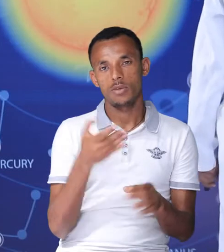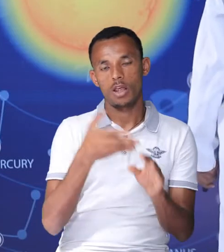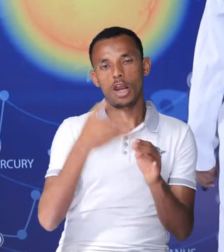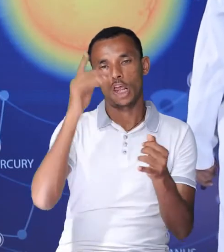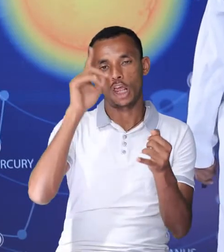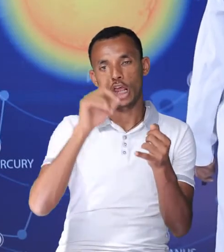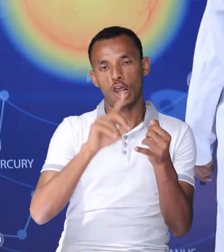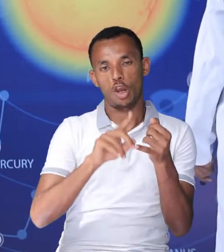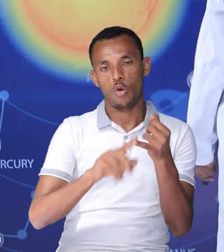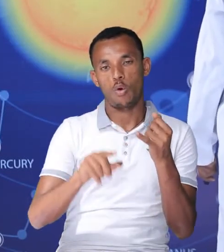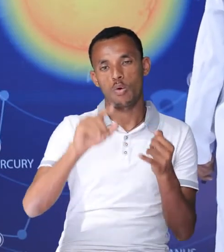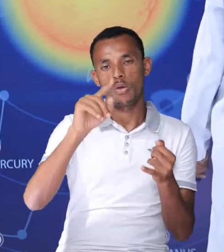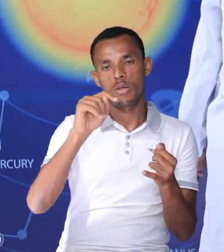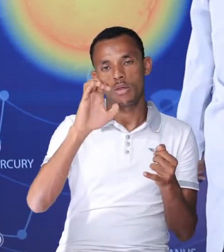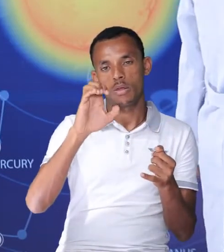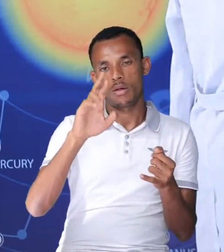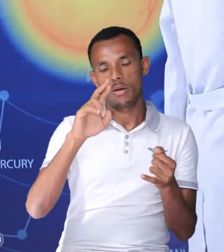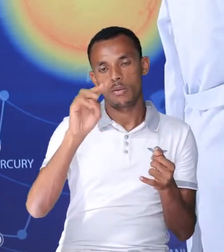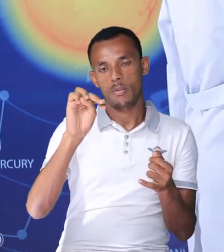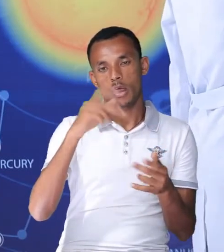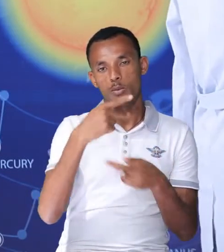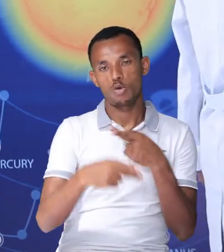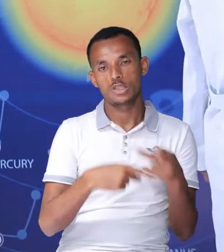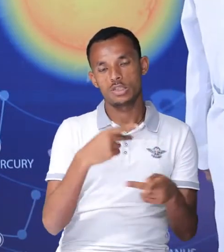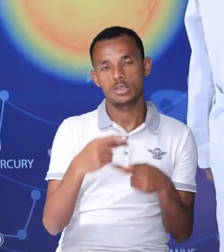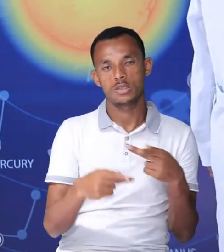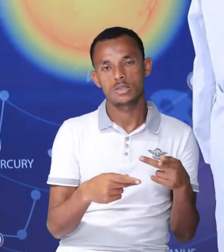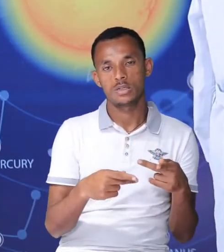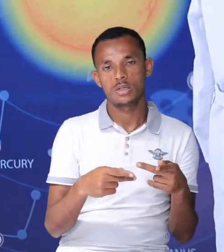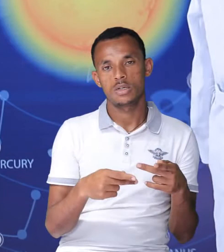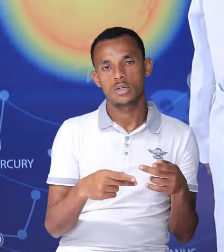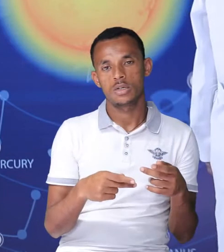endothermic process. Sublimation, endothermic process. Molar heat of sublimation is